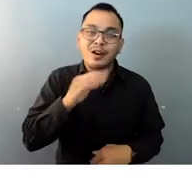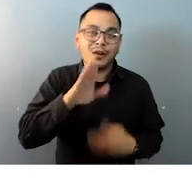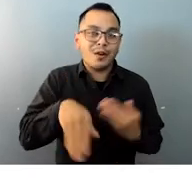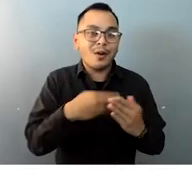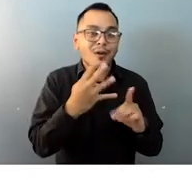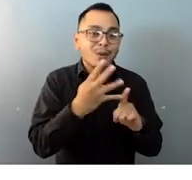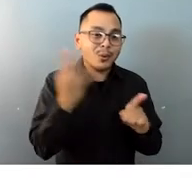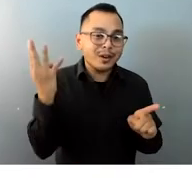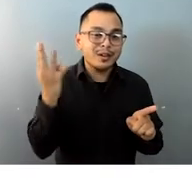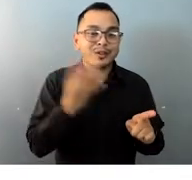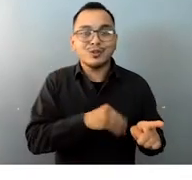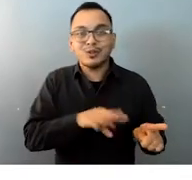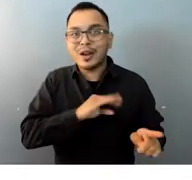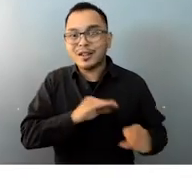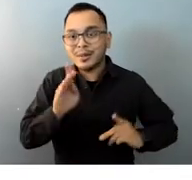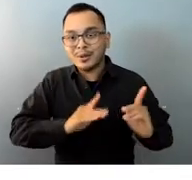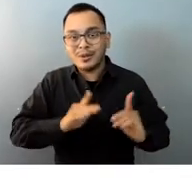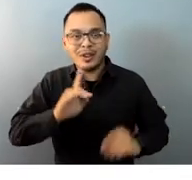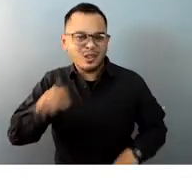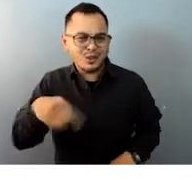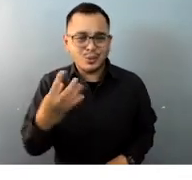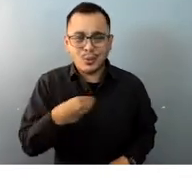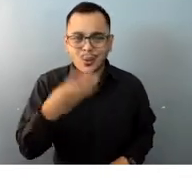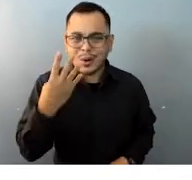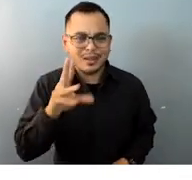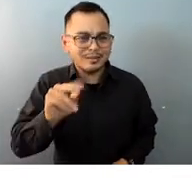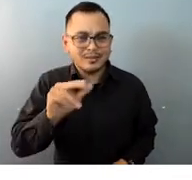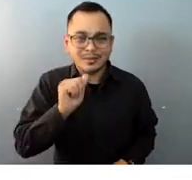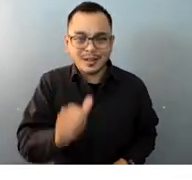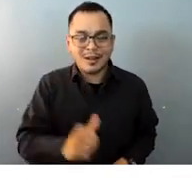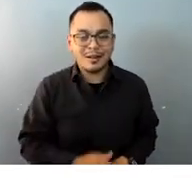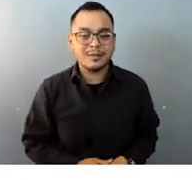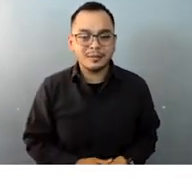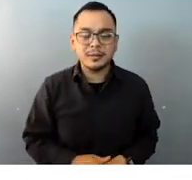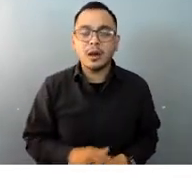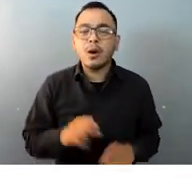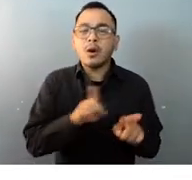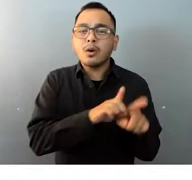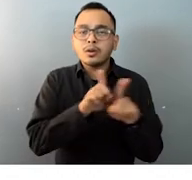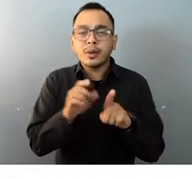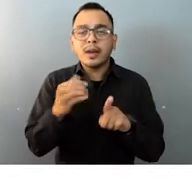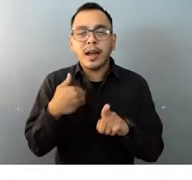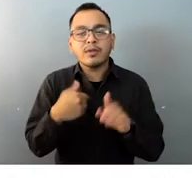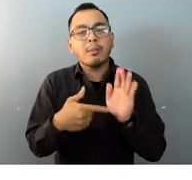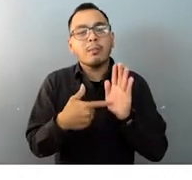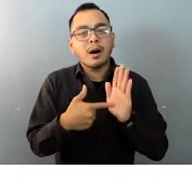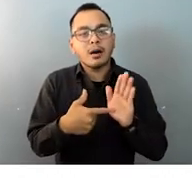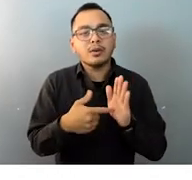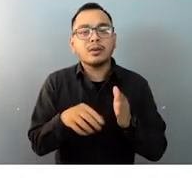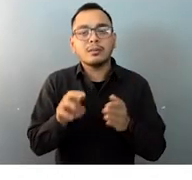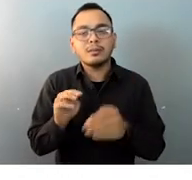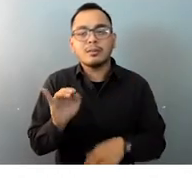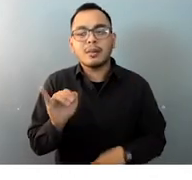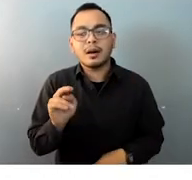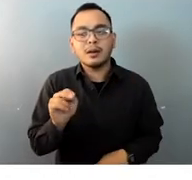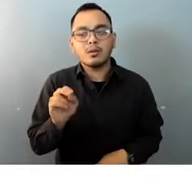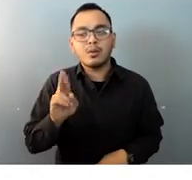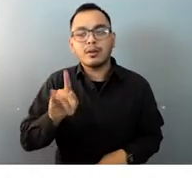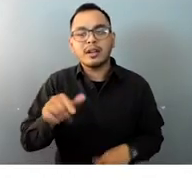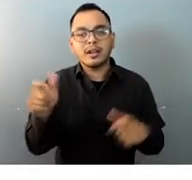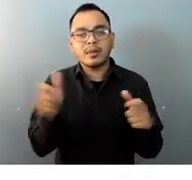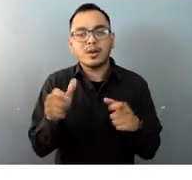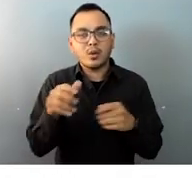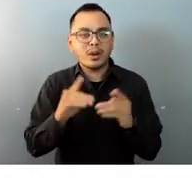Sung, that not all queer folk and trans folk are white folk. There's also this kind of model minority myth